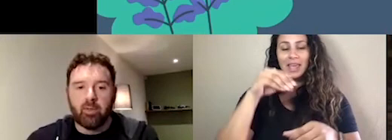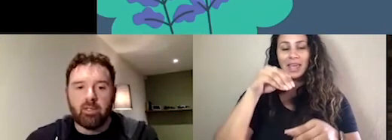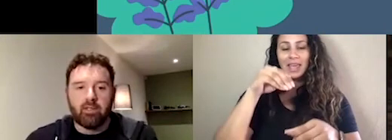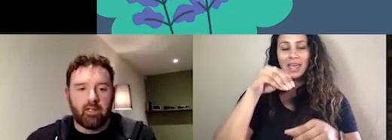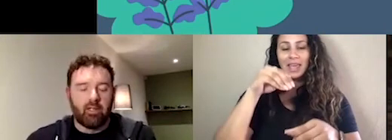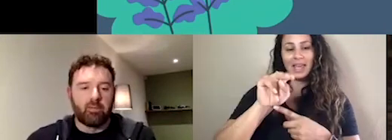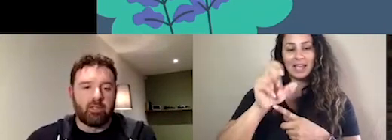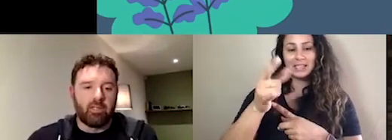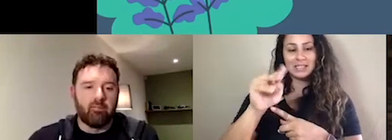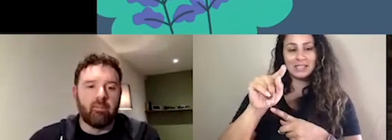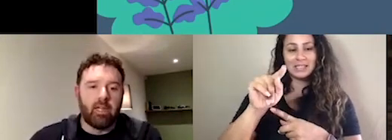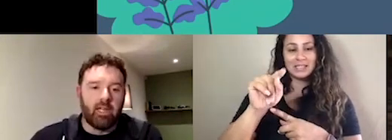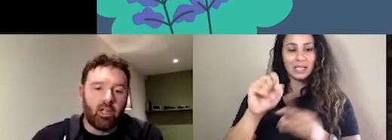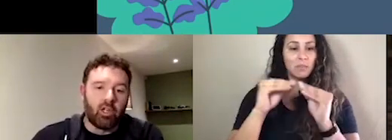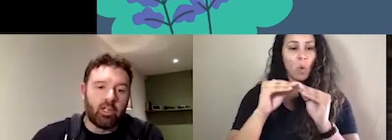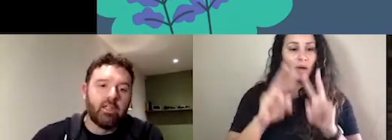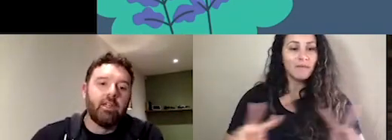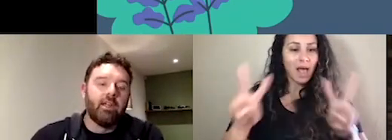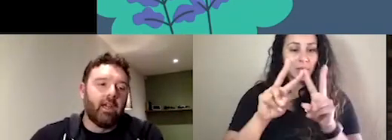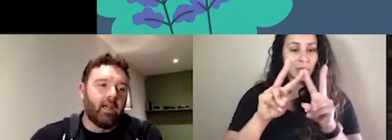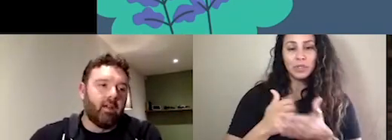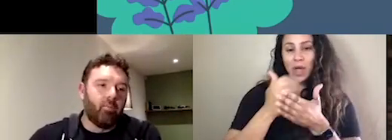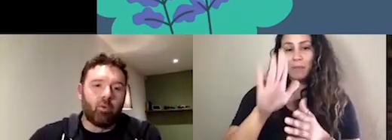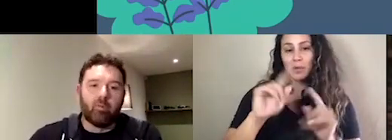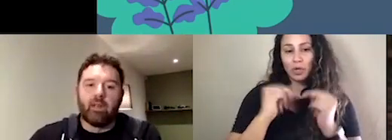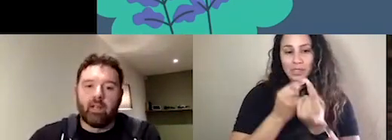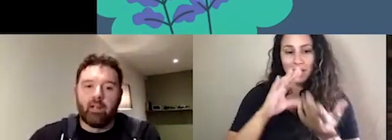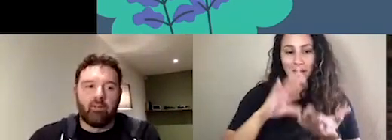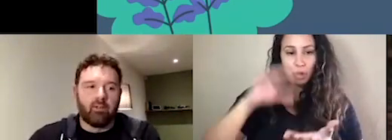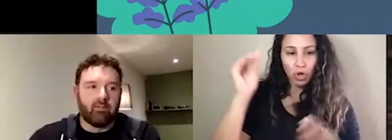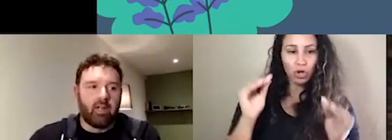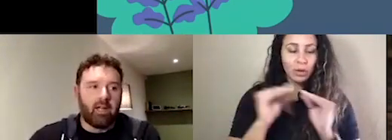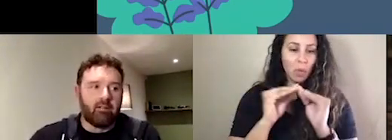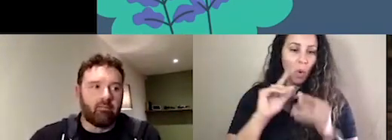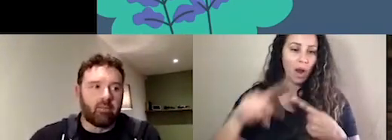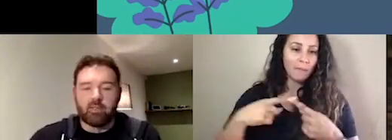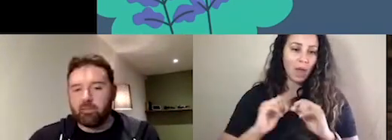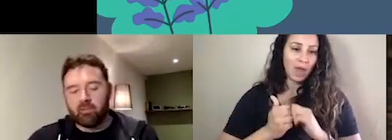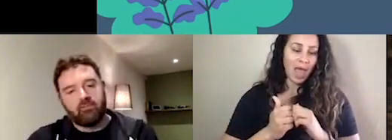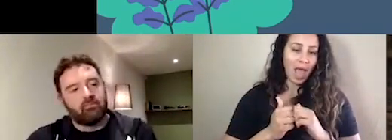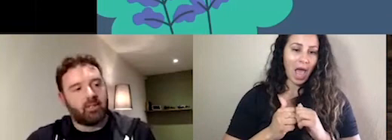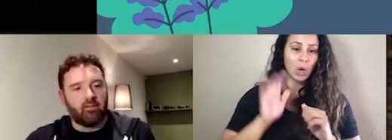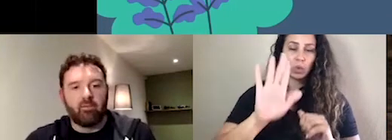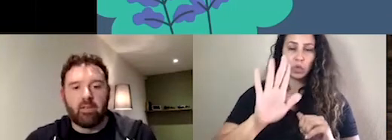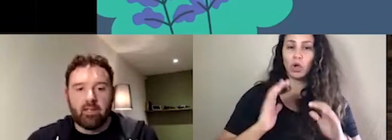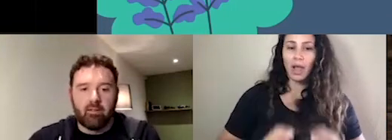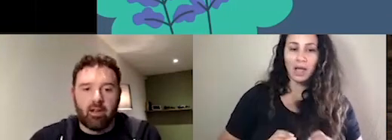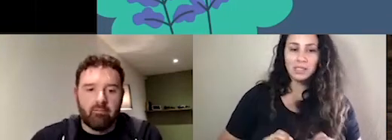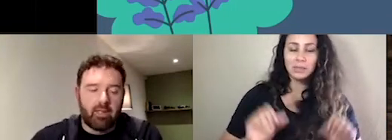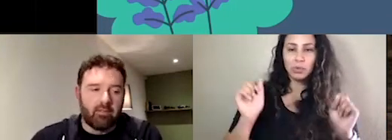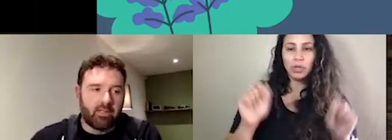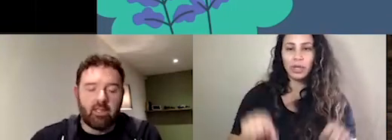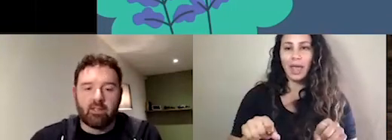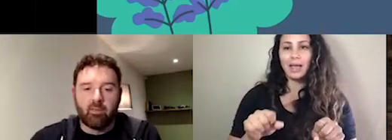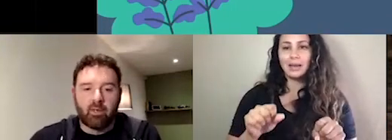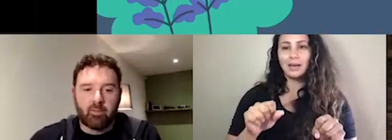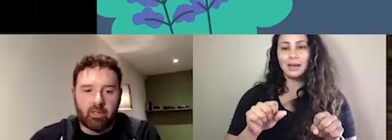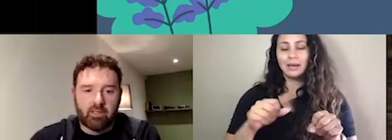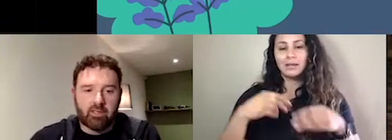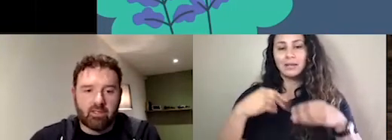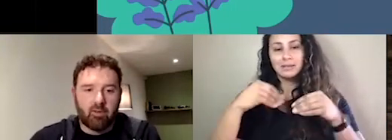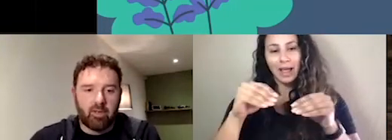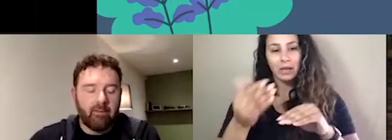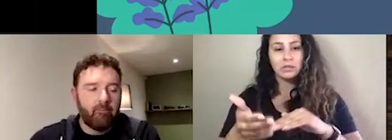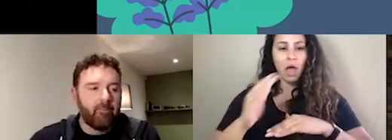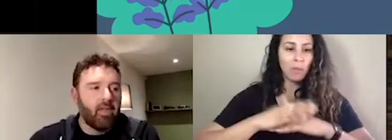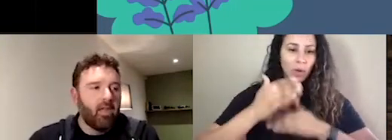more valuable and helps your team learn more about how your customer kind of sales and onboarding